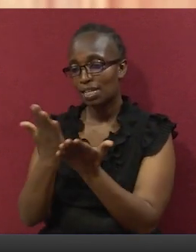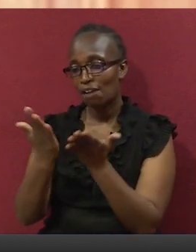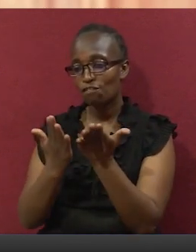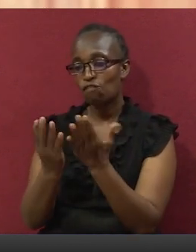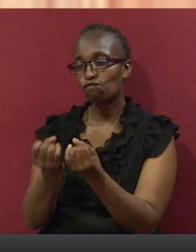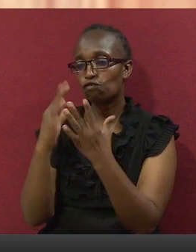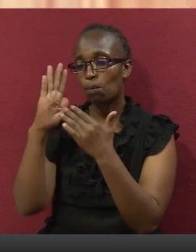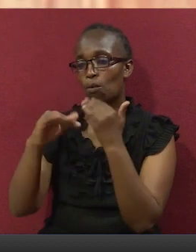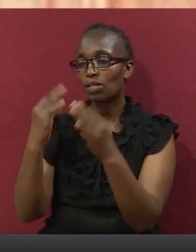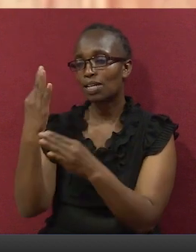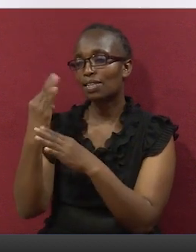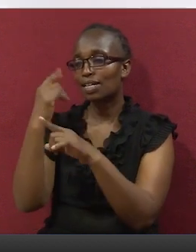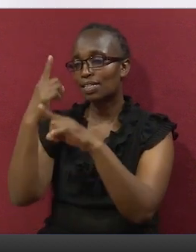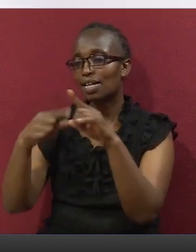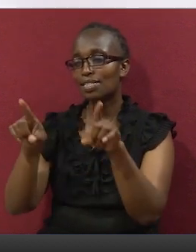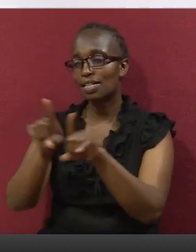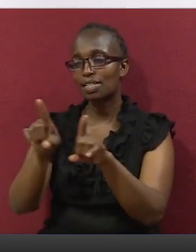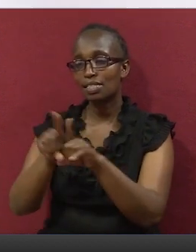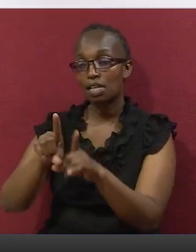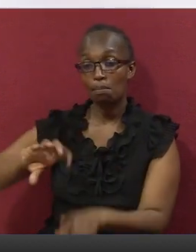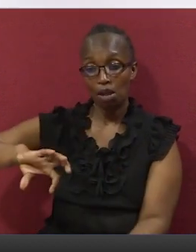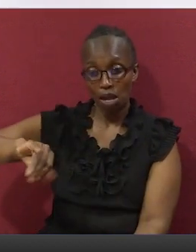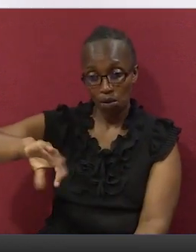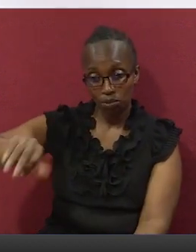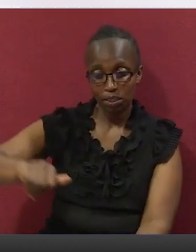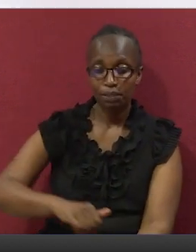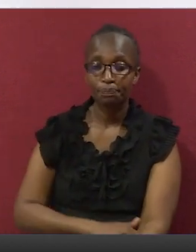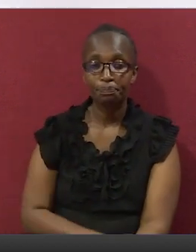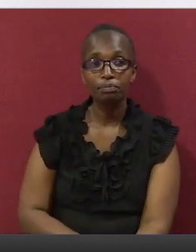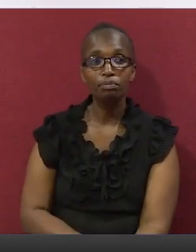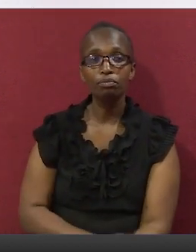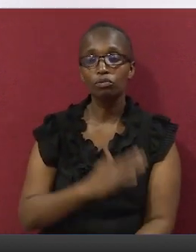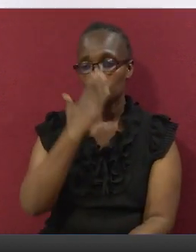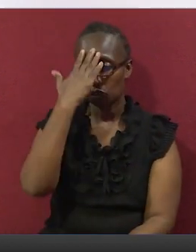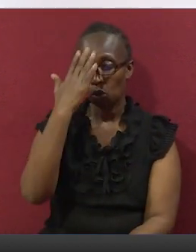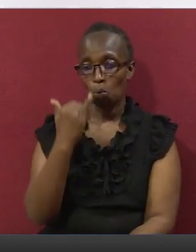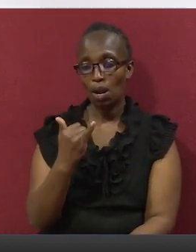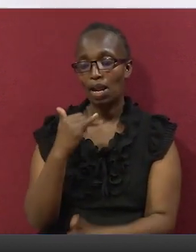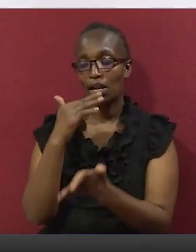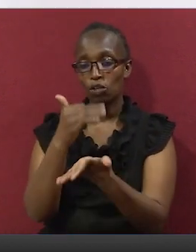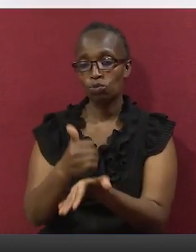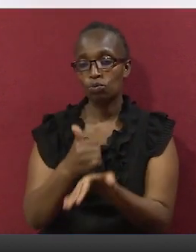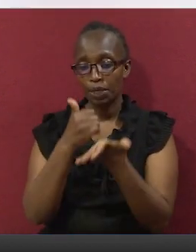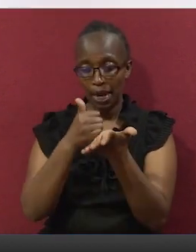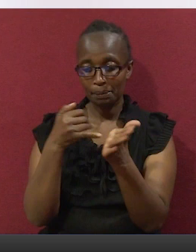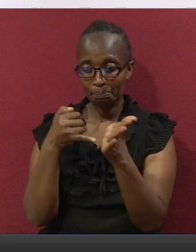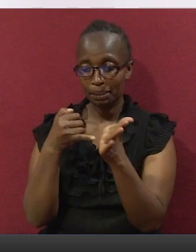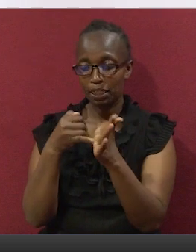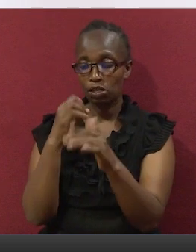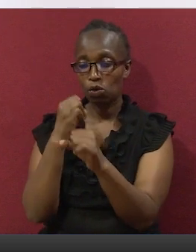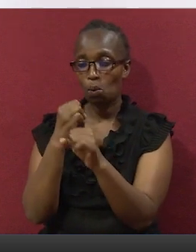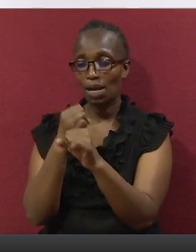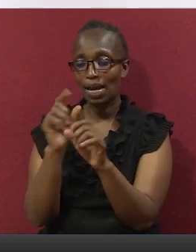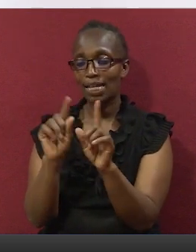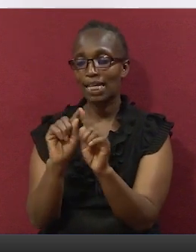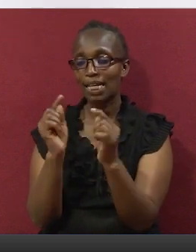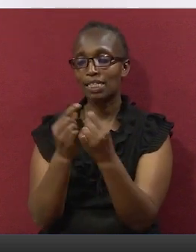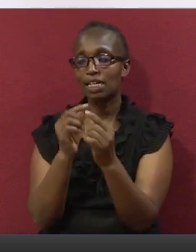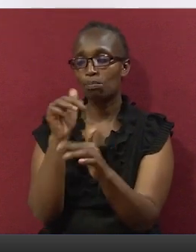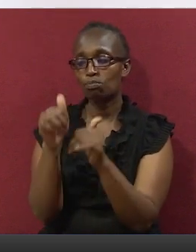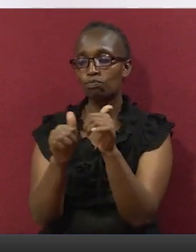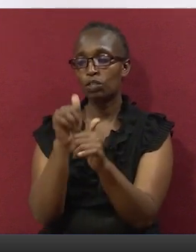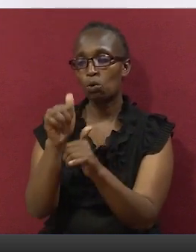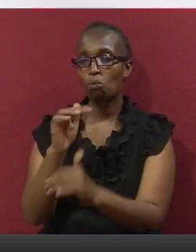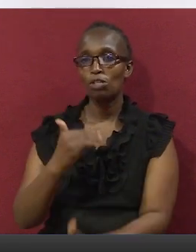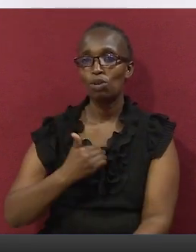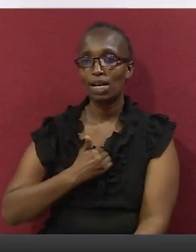county. Your Excellency, to enable it to deliver on its mandate, the team carried out one